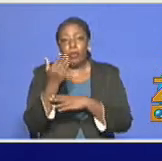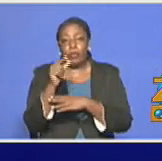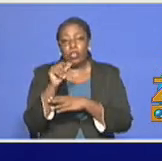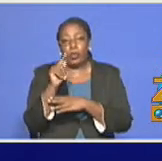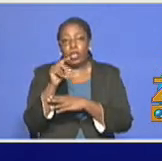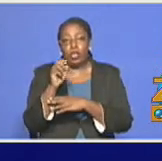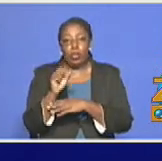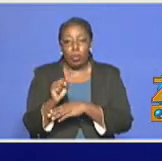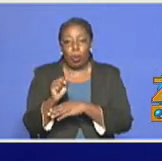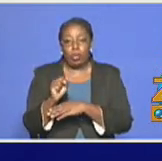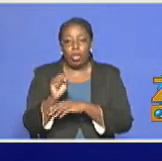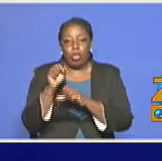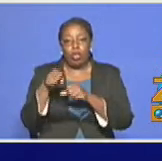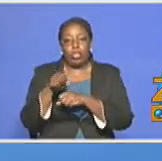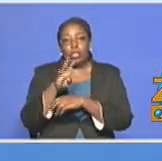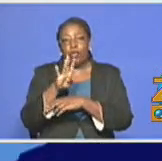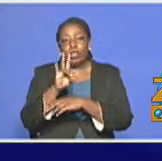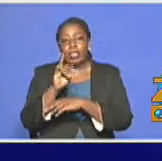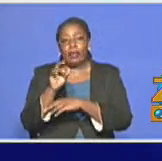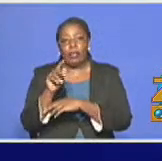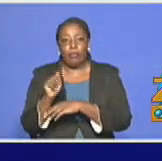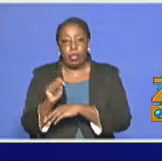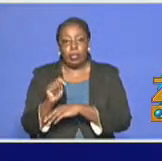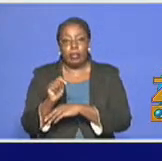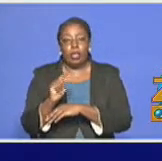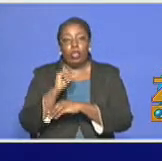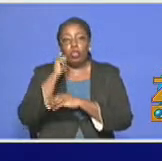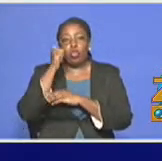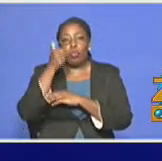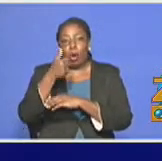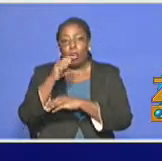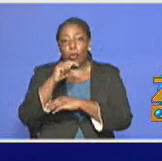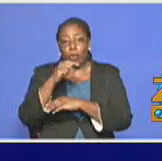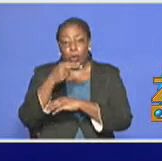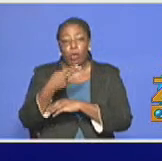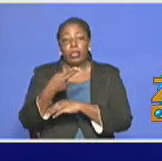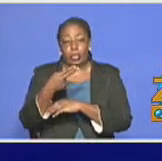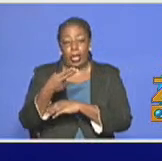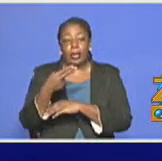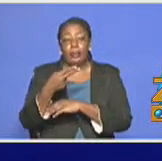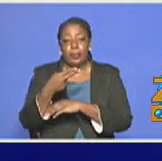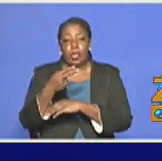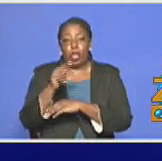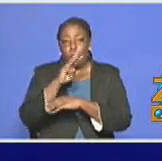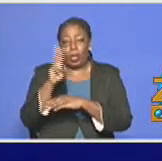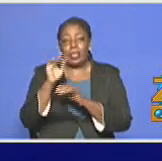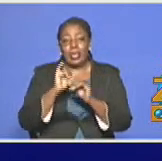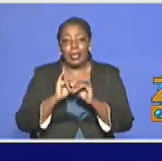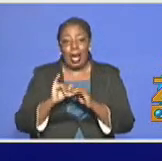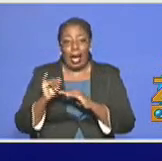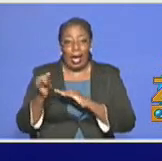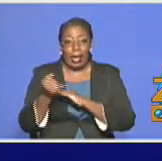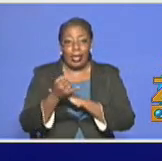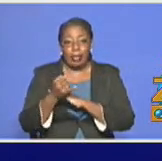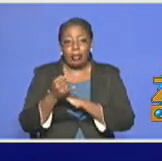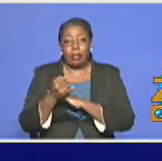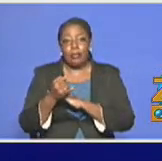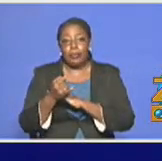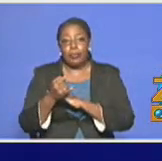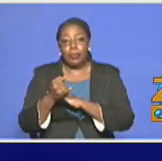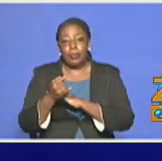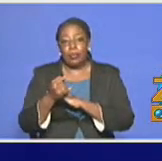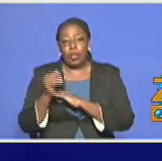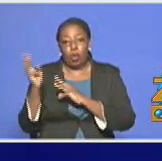to 20 knots and the wave heights 4 to 7 feet over the ocean. Now, tomorrow, which is Thursday, in the Northwestern Islands, the winds continue to rotate